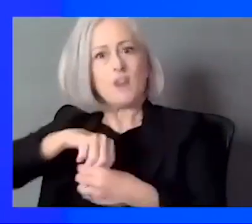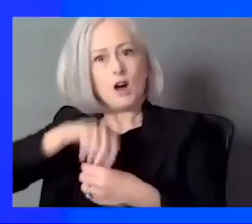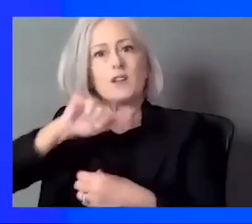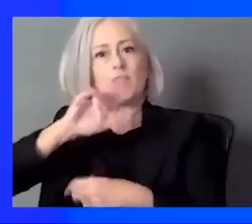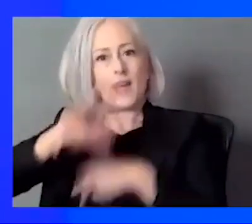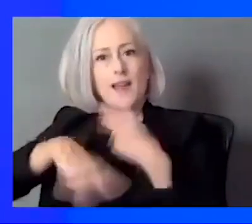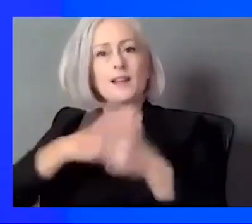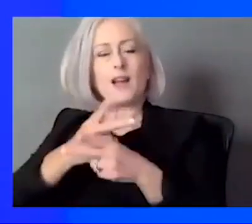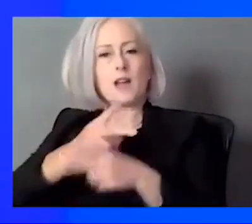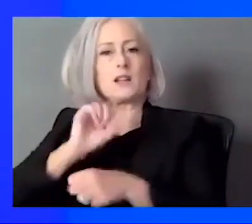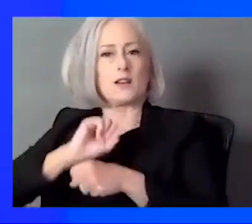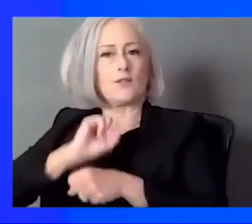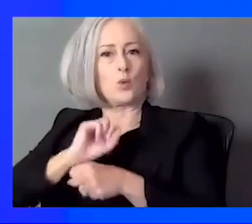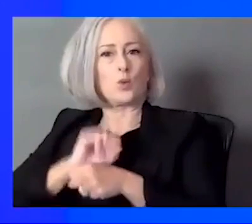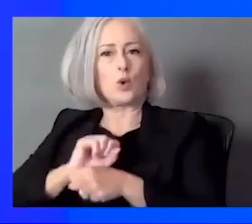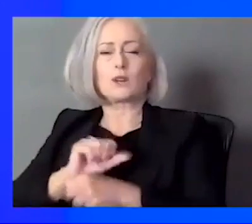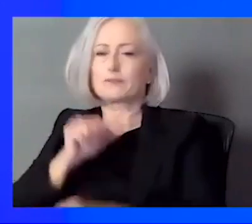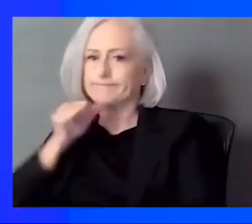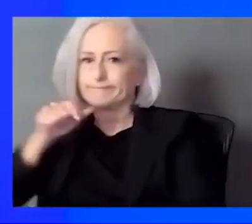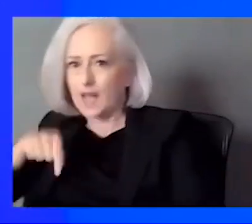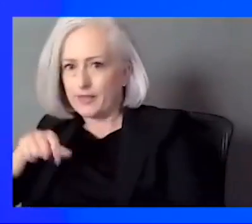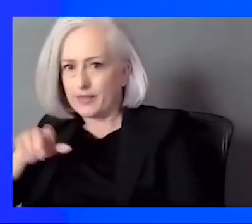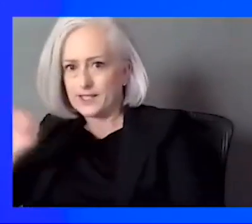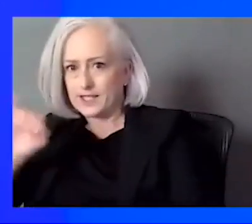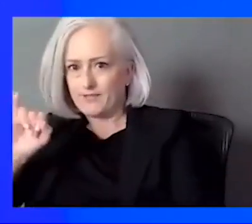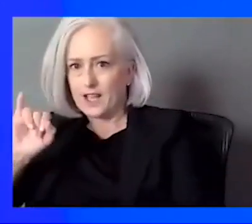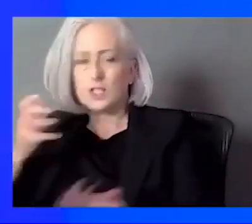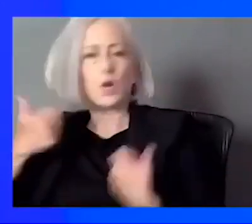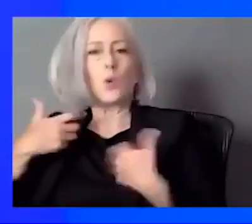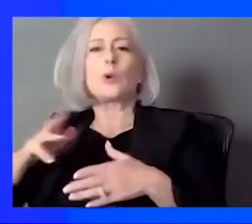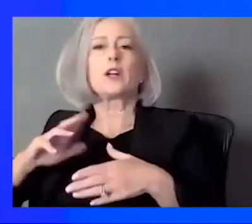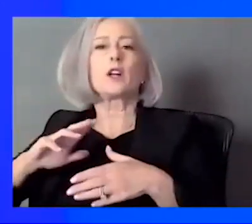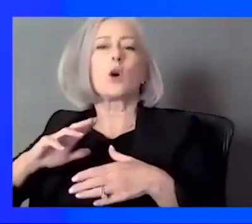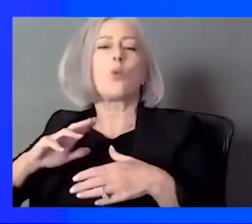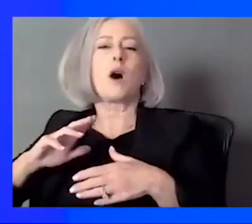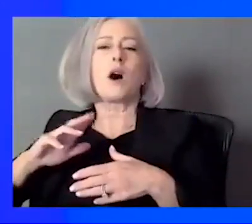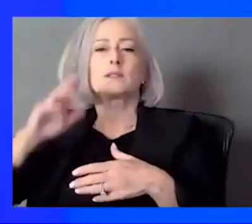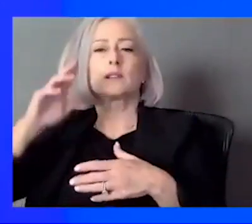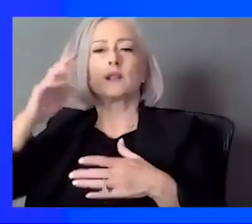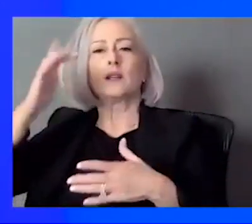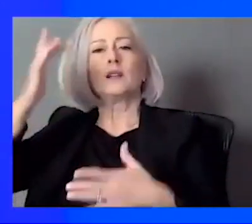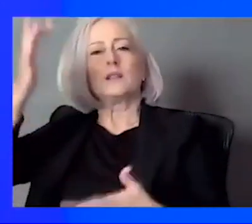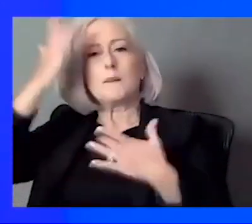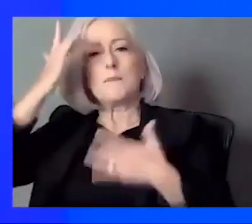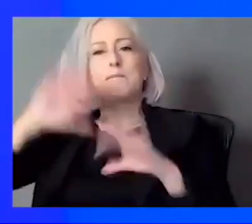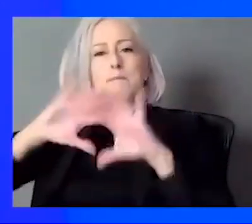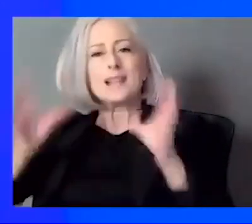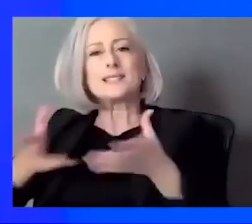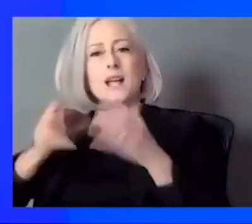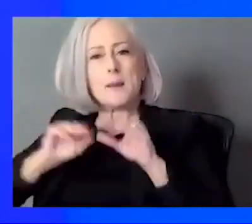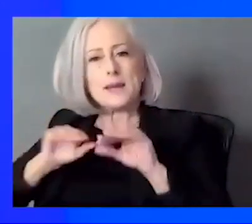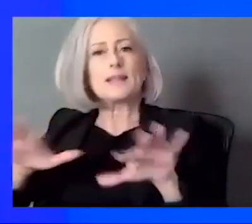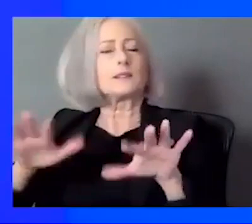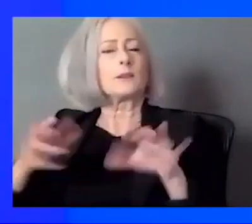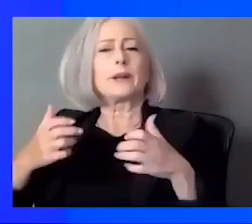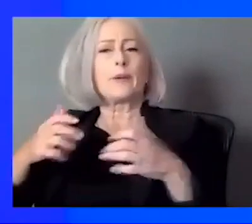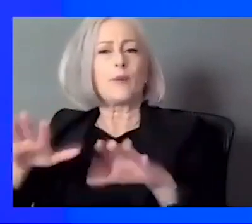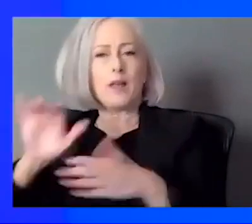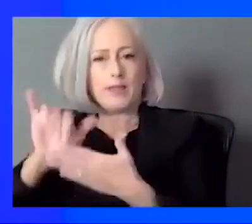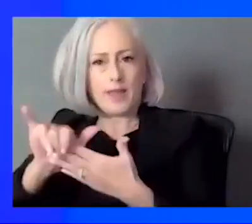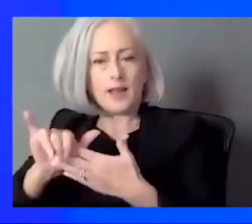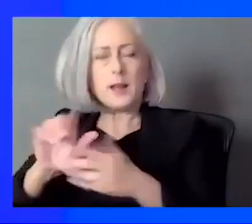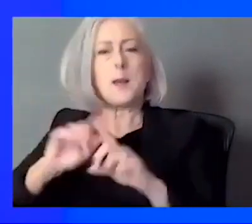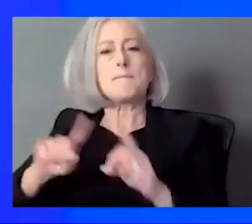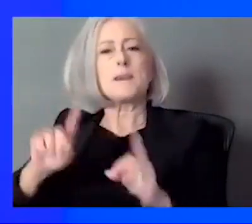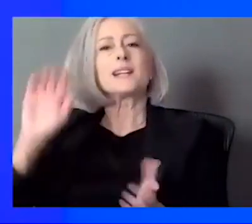this. We don't want to go through a pandemic like this. But then things kind of slowed down, and then we had vaccines, and that was happy. And